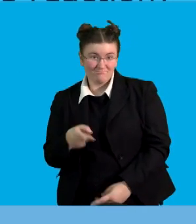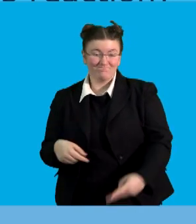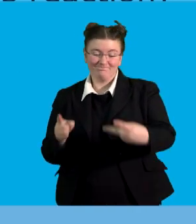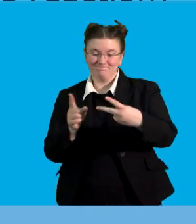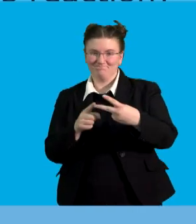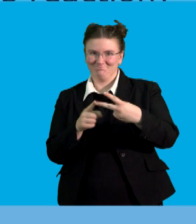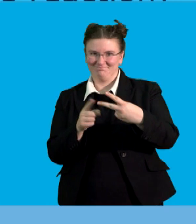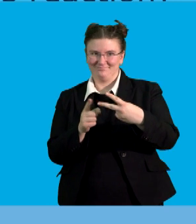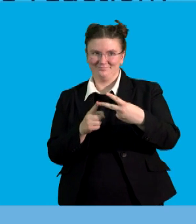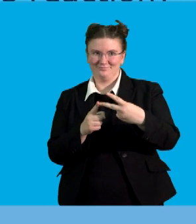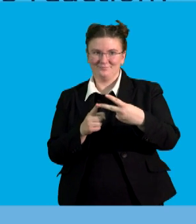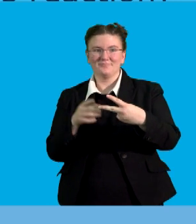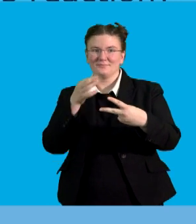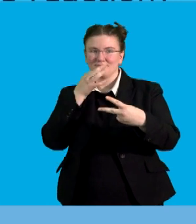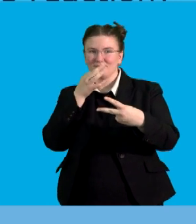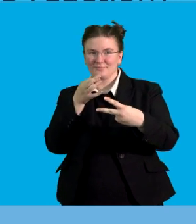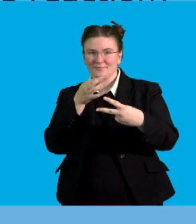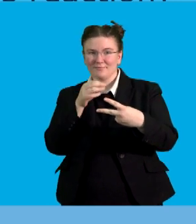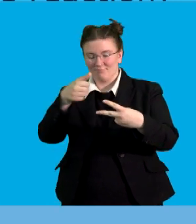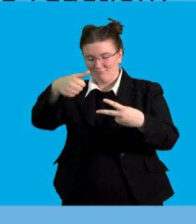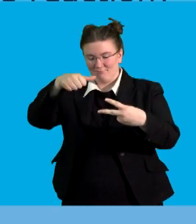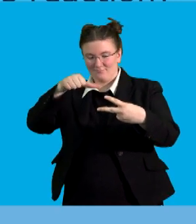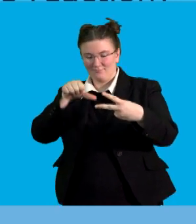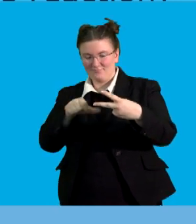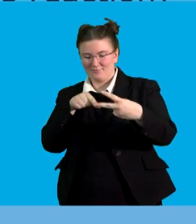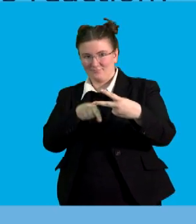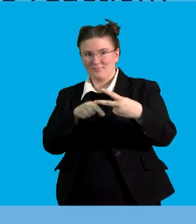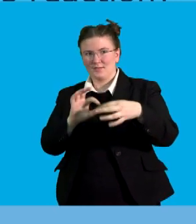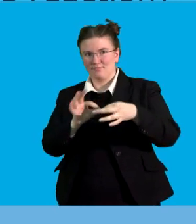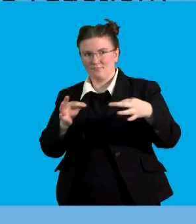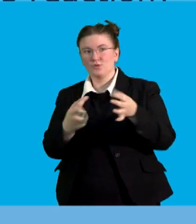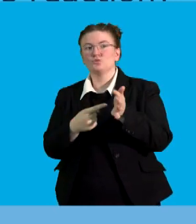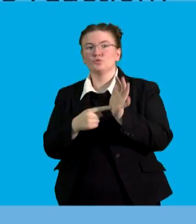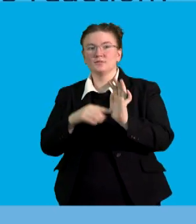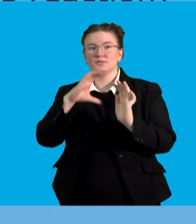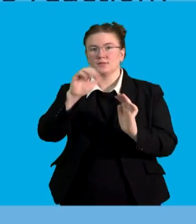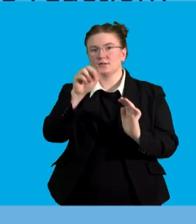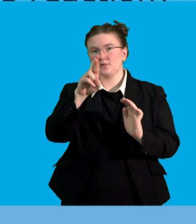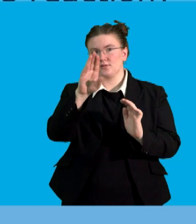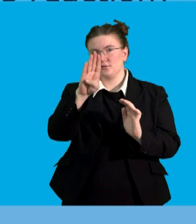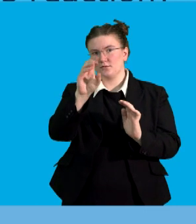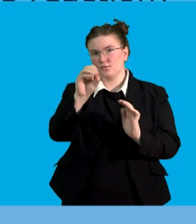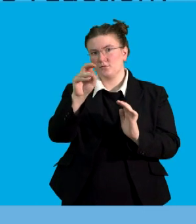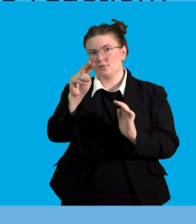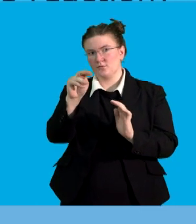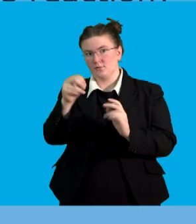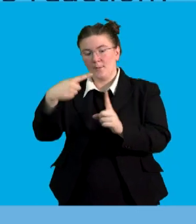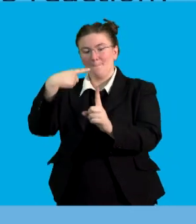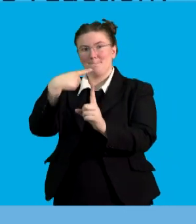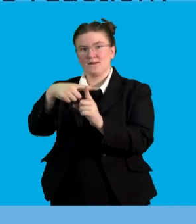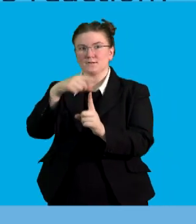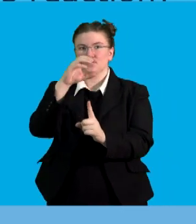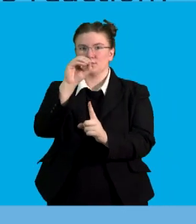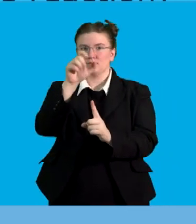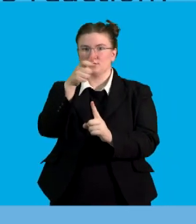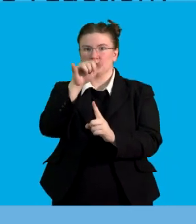right? Then question 2 says the following diagram shows how carbon, so we have carbon and oxygen